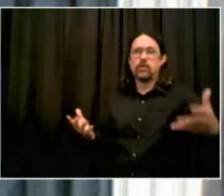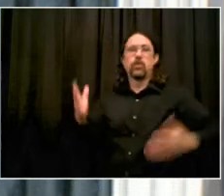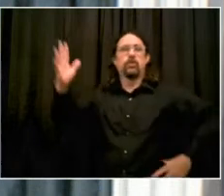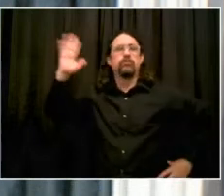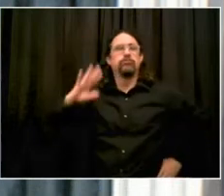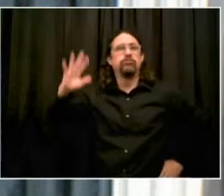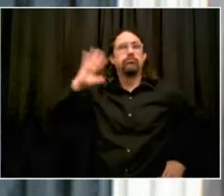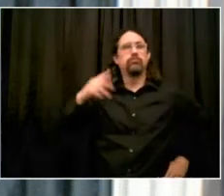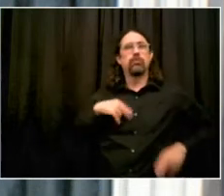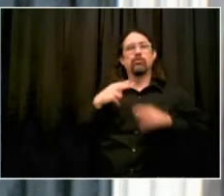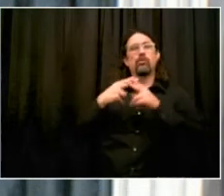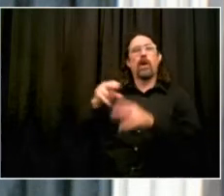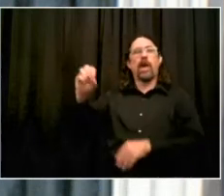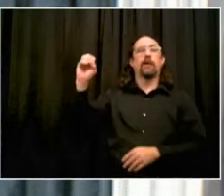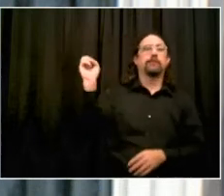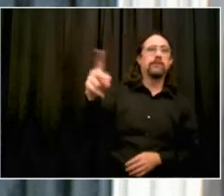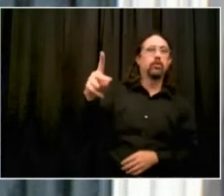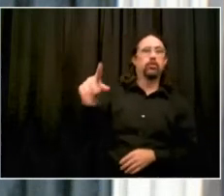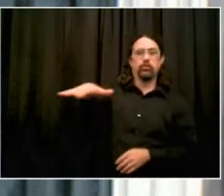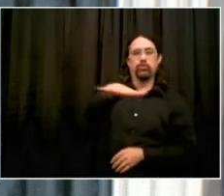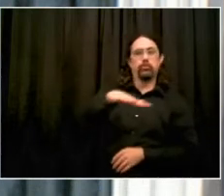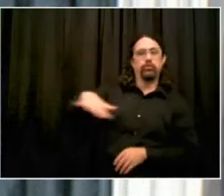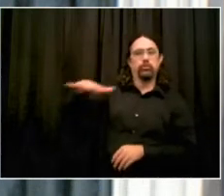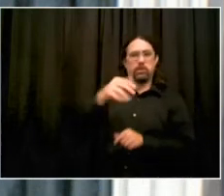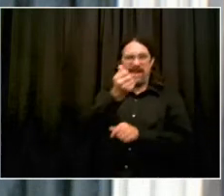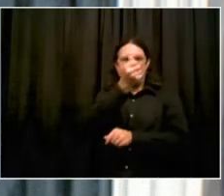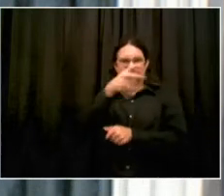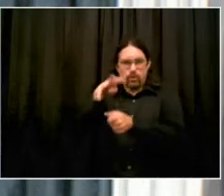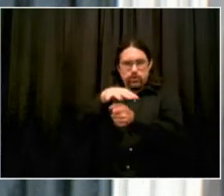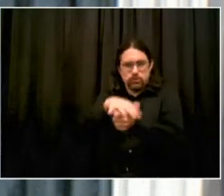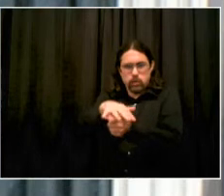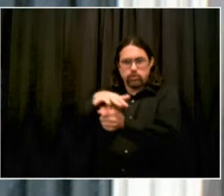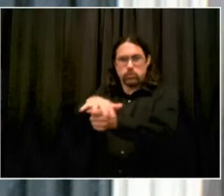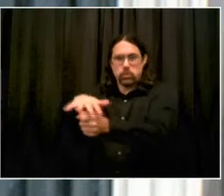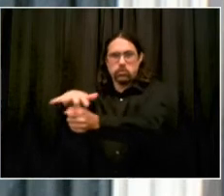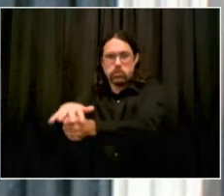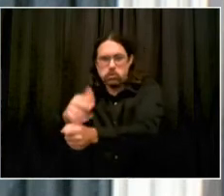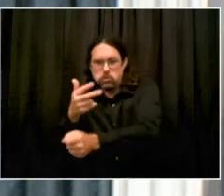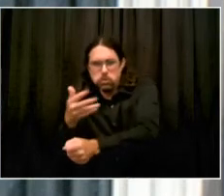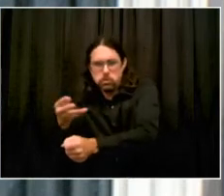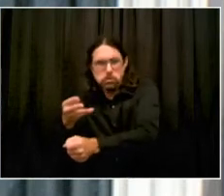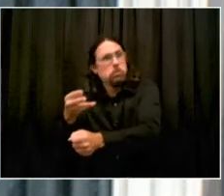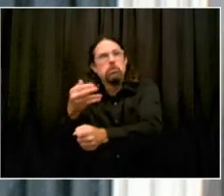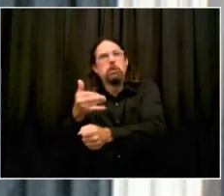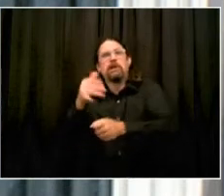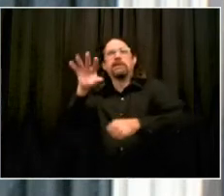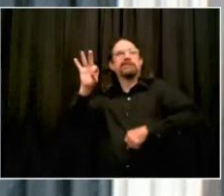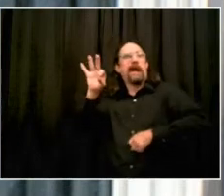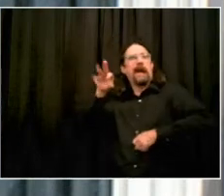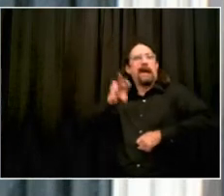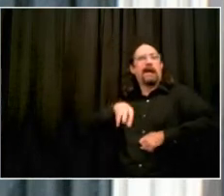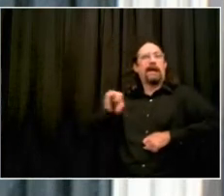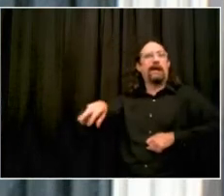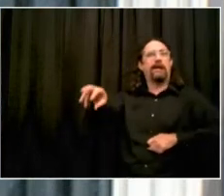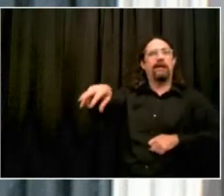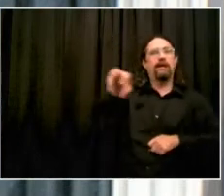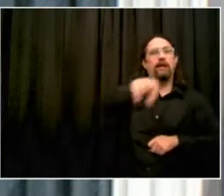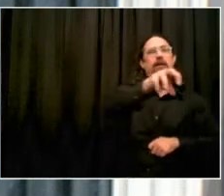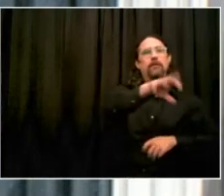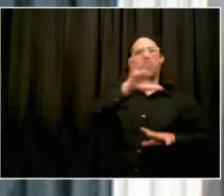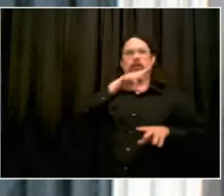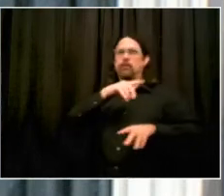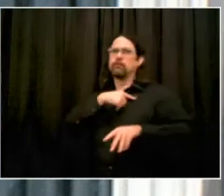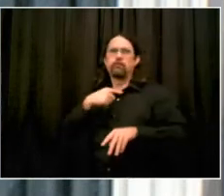as we have, the cases there account for 25% of the